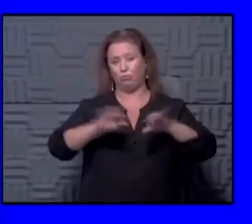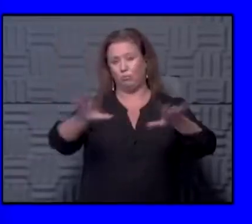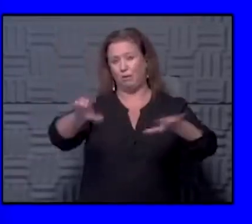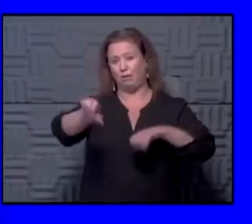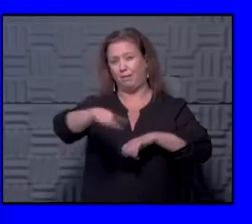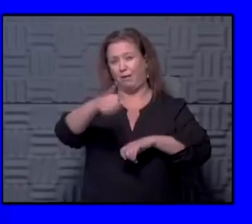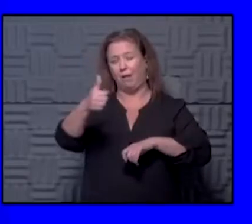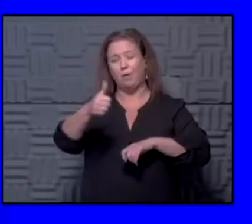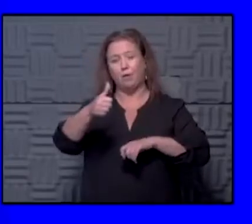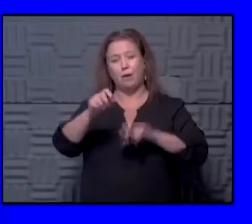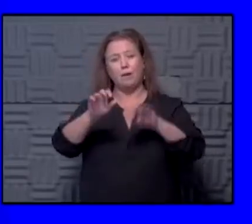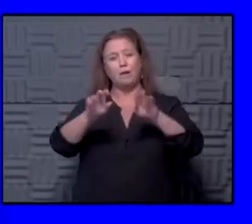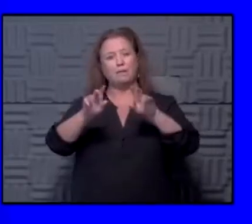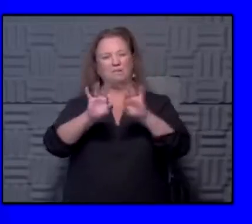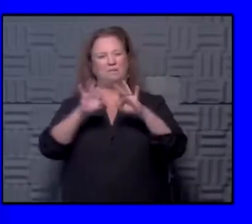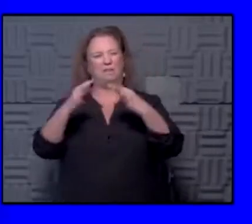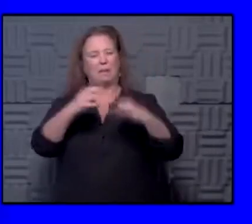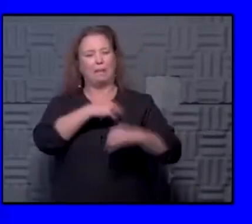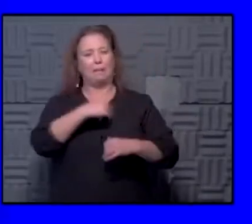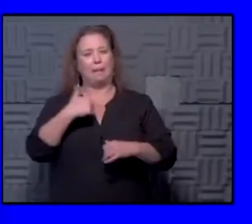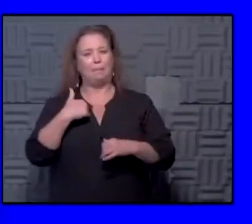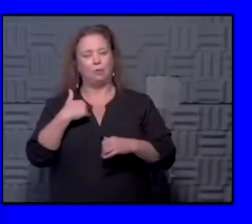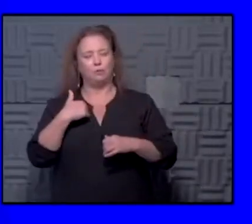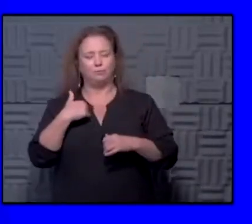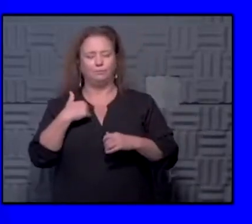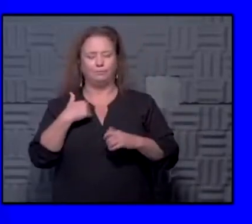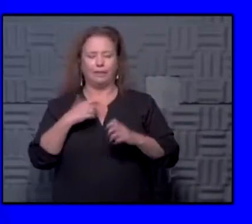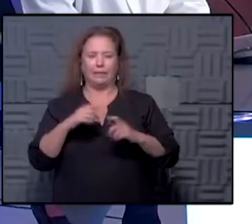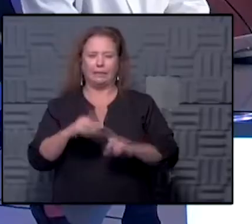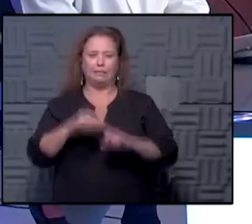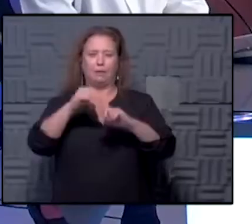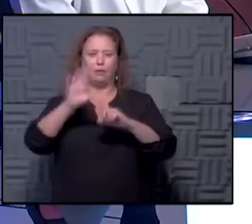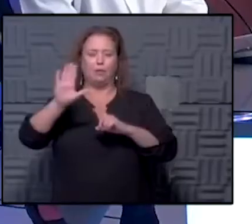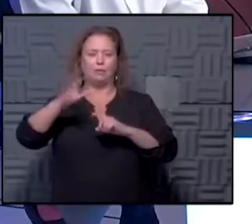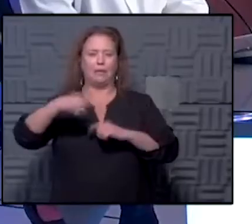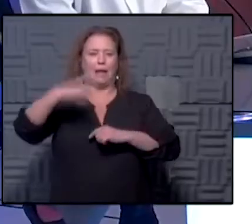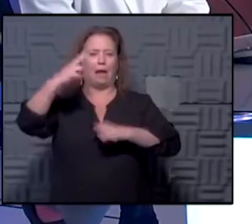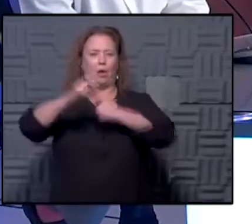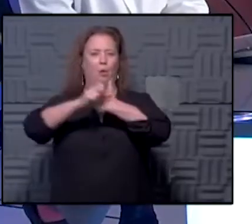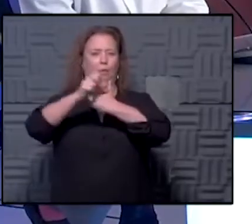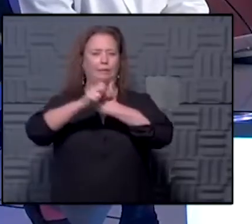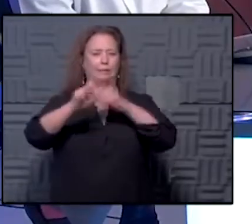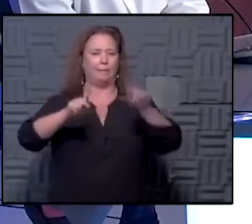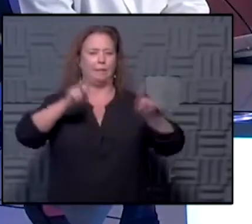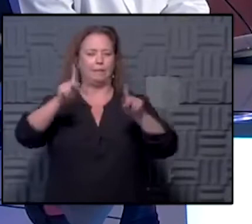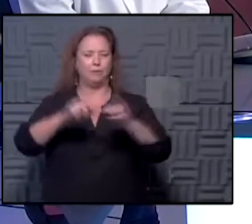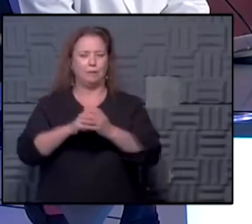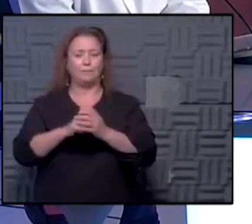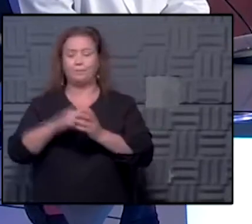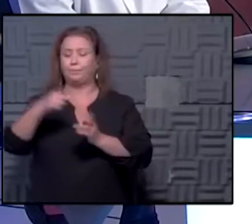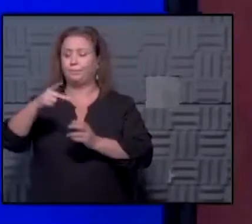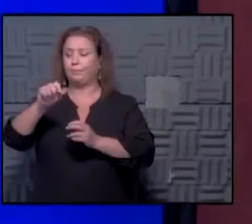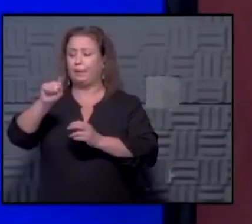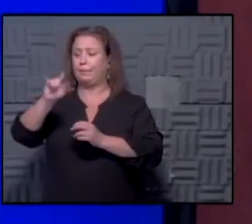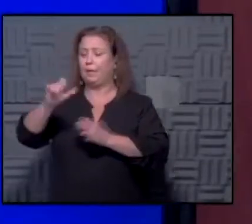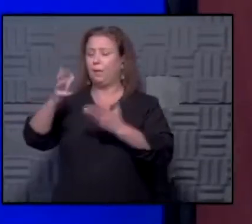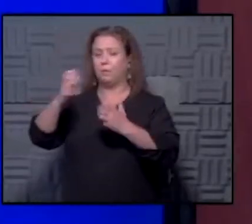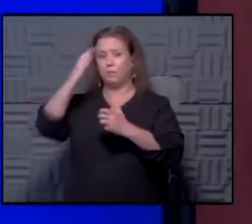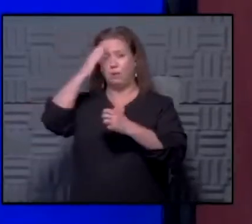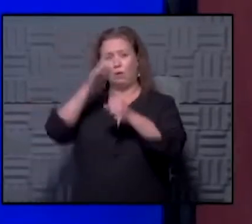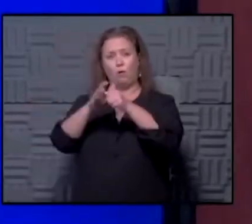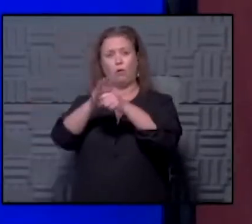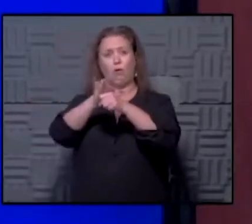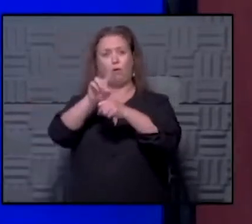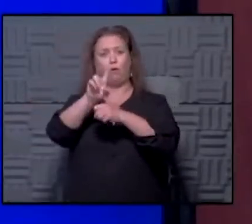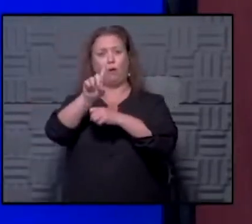other members in the household, especially those that may be in the vulnerable populations. And then we have a question from Patty who wants to know, the COVID patients